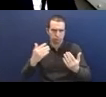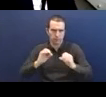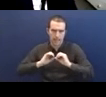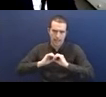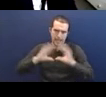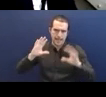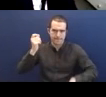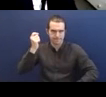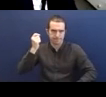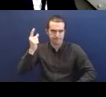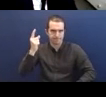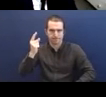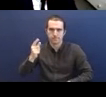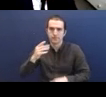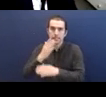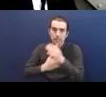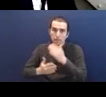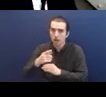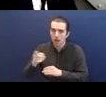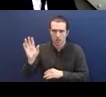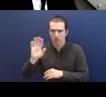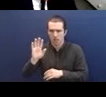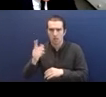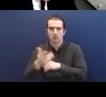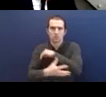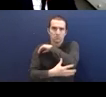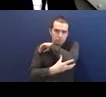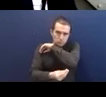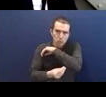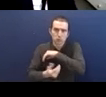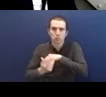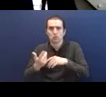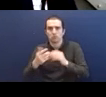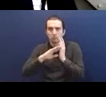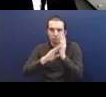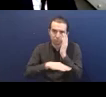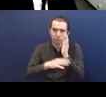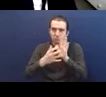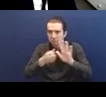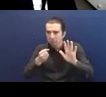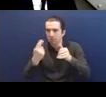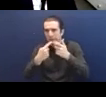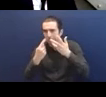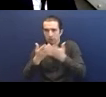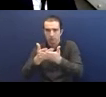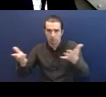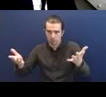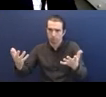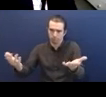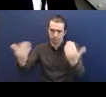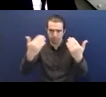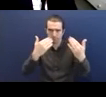who live around the school, and ask the question, why are they not coming to school? Because they should all be coming to the